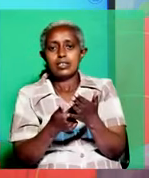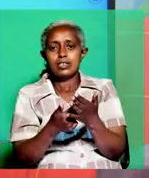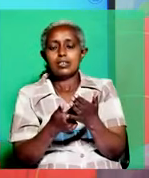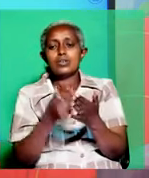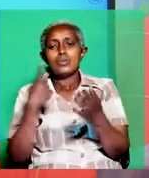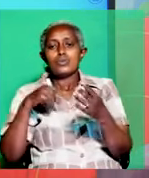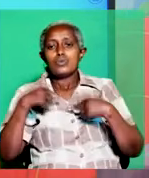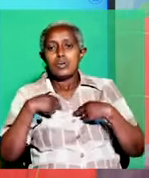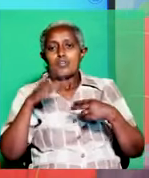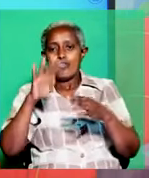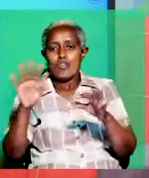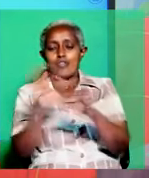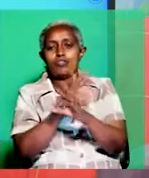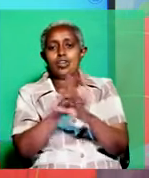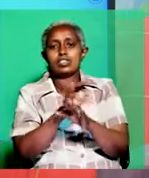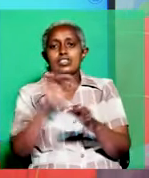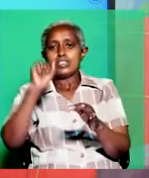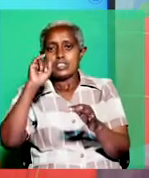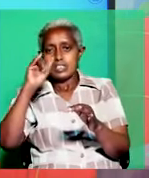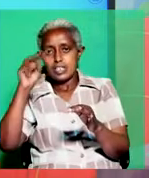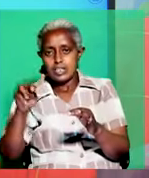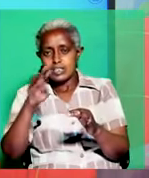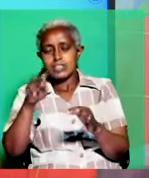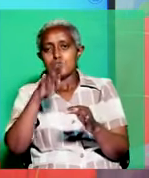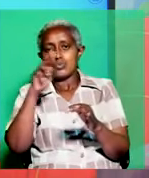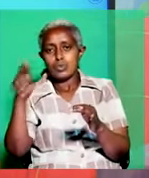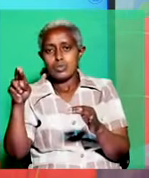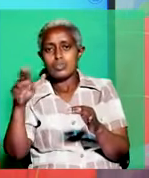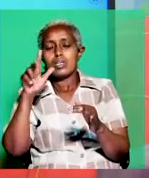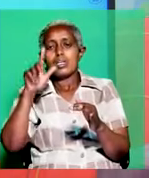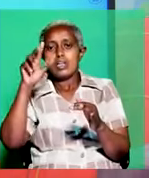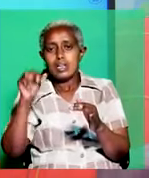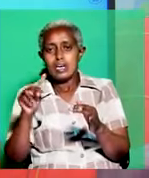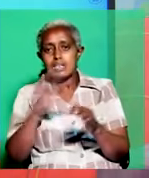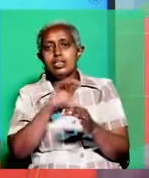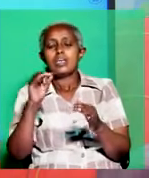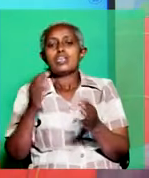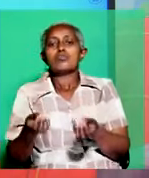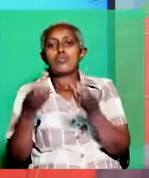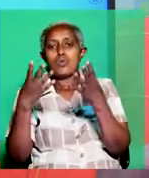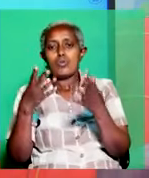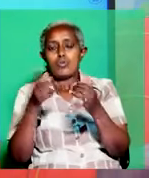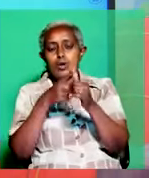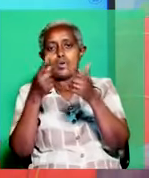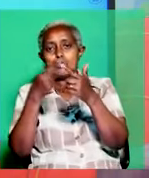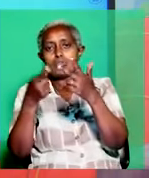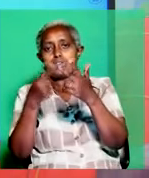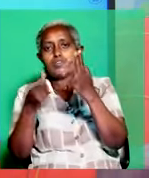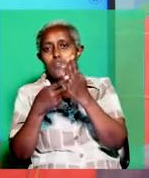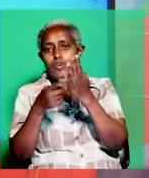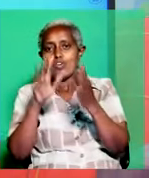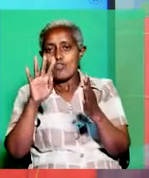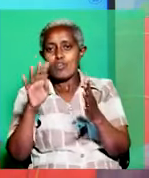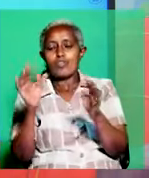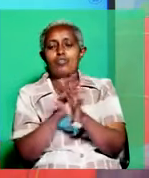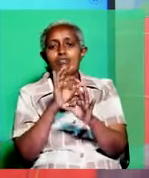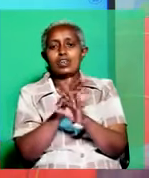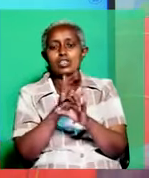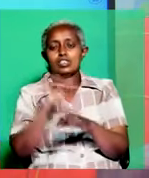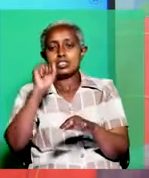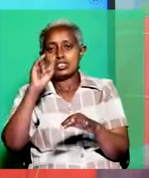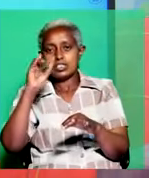have 4 functions: sine, the square root, ln, and polynomial. 1, 2, 3, 4. We have 4 functions: sine